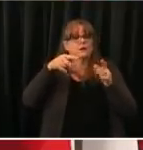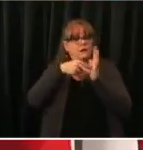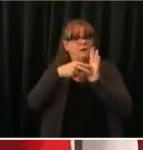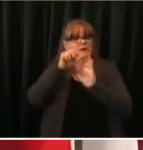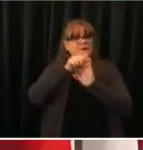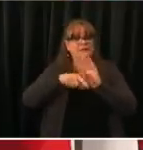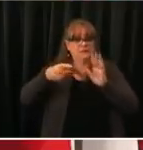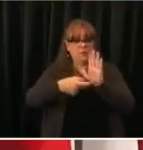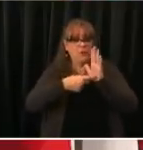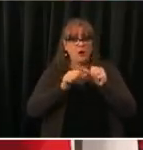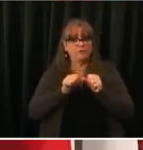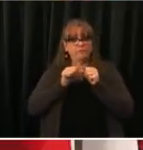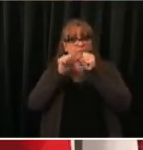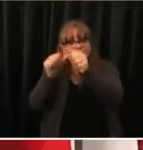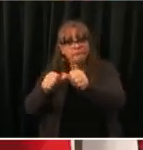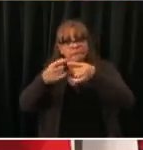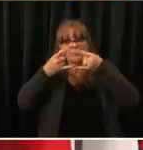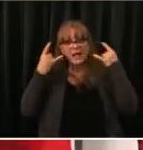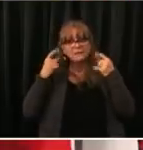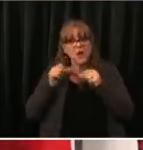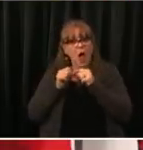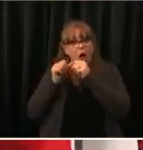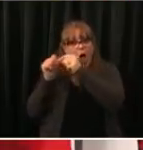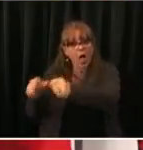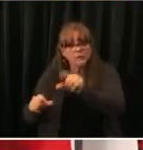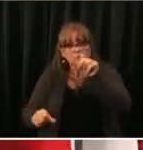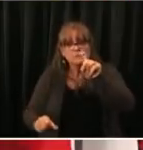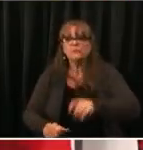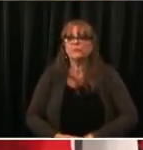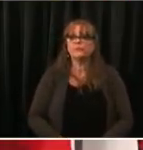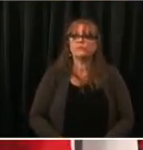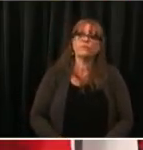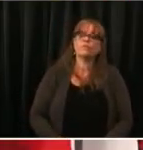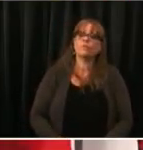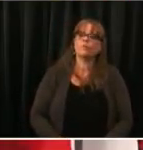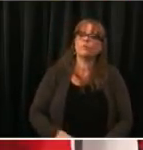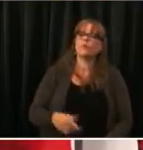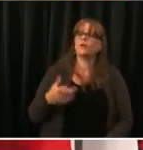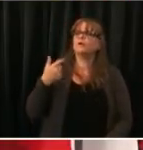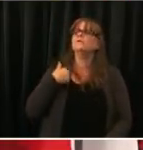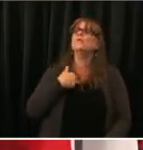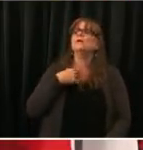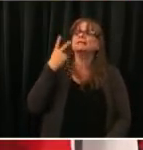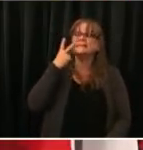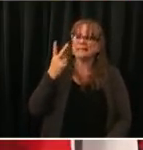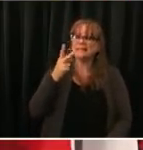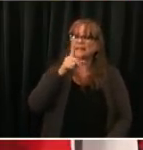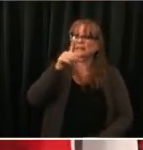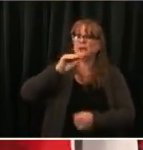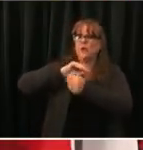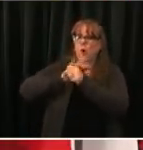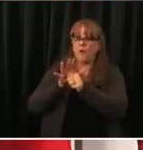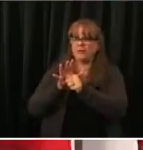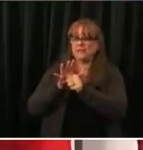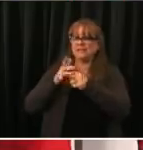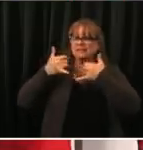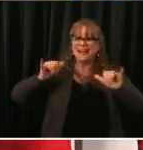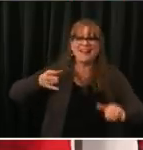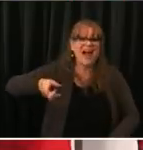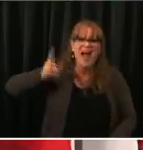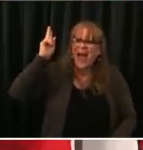while the trend has been very positive in our state, the prevalence of COVID is still very, very high in Colorado. We're at about 1 in